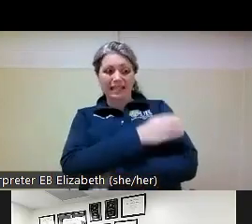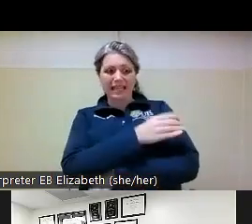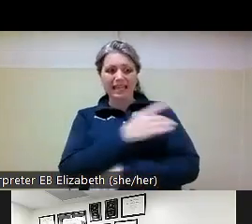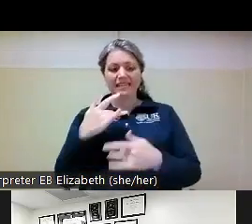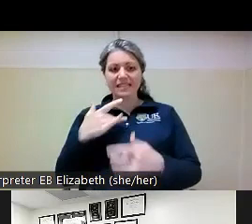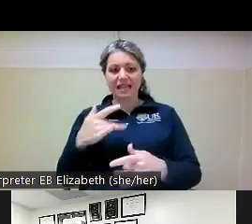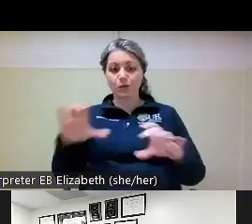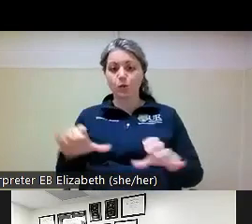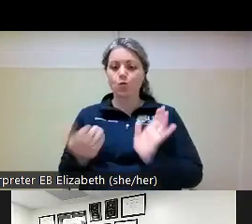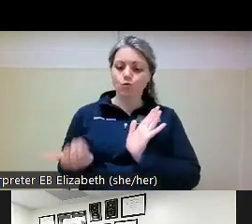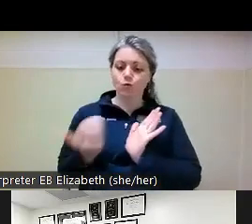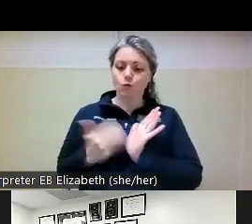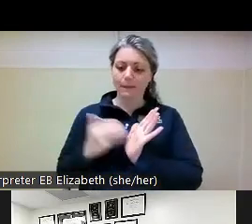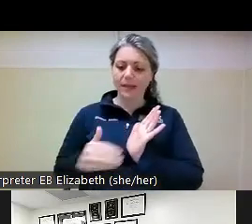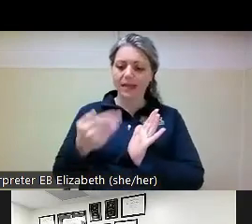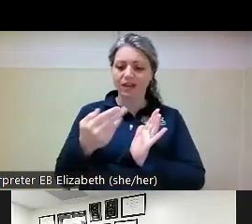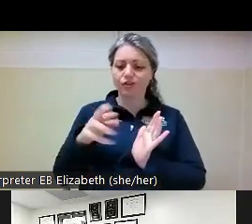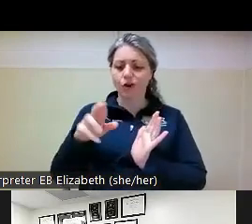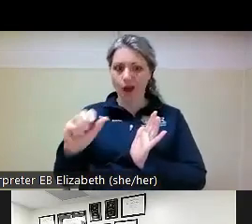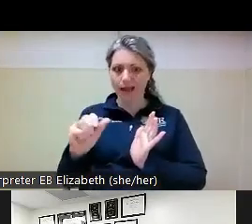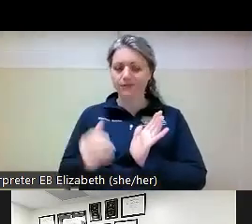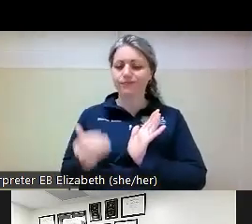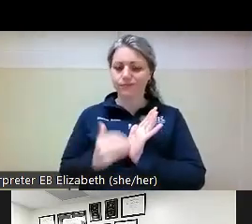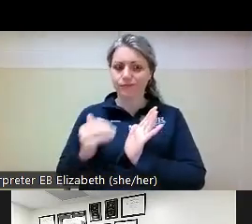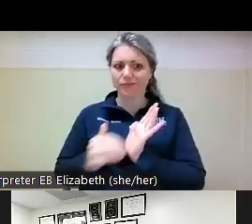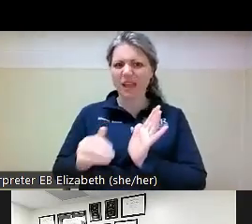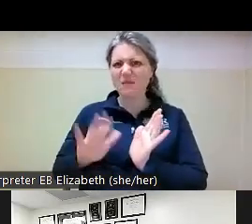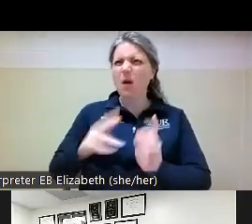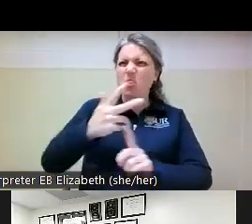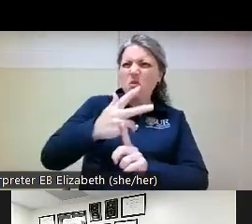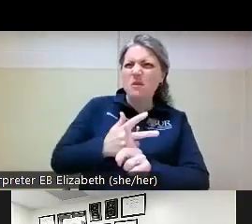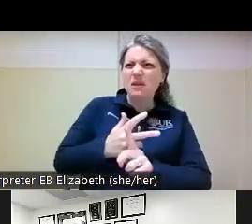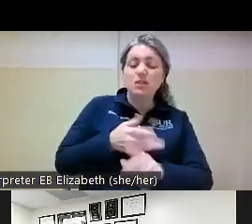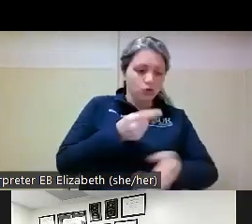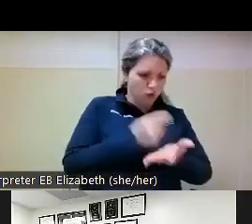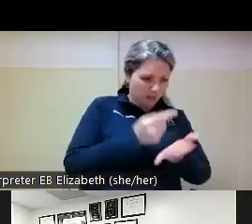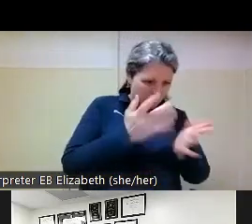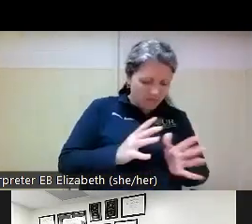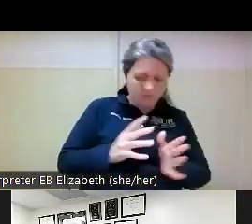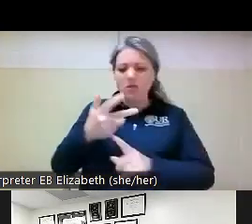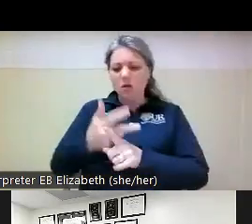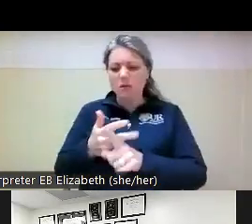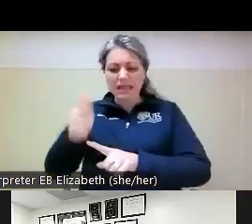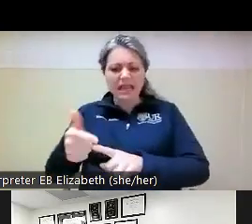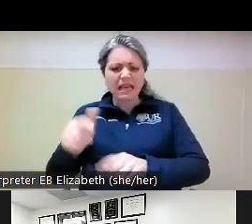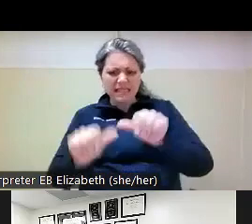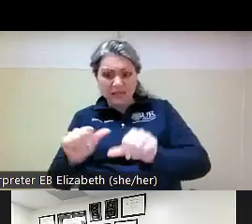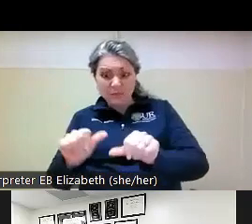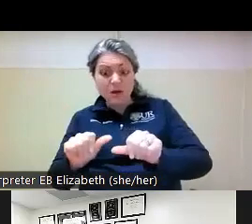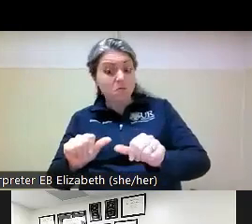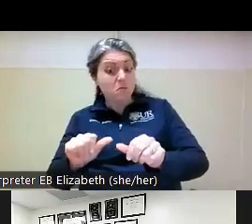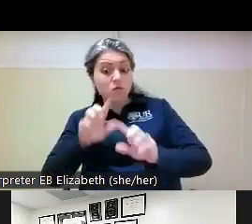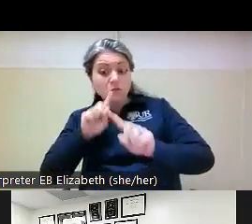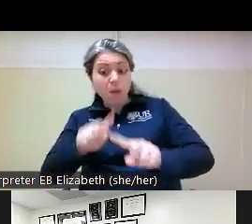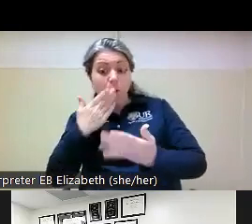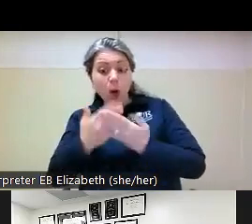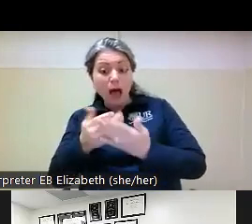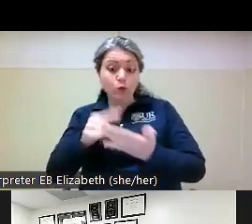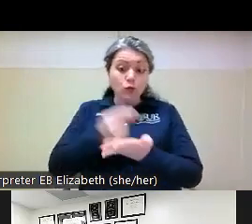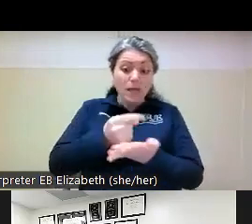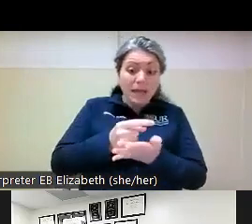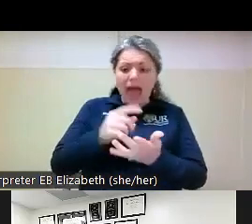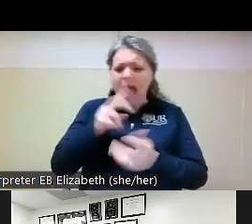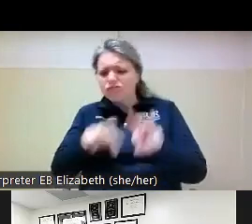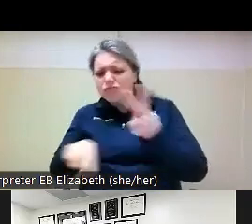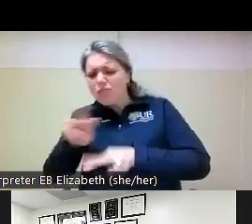perform repeat HRAs about 3 months after treatment to assess for treatment response and any additional lesions. And those are